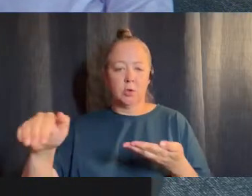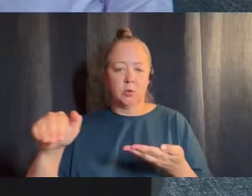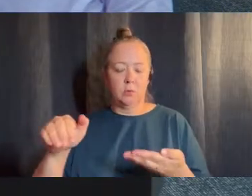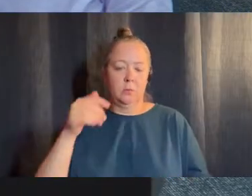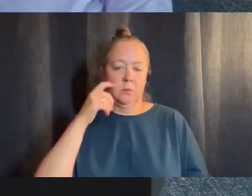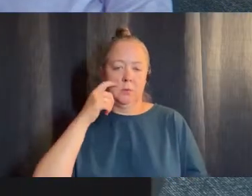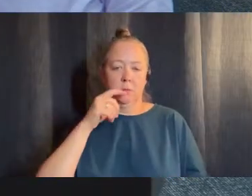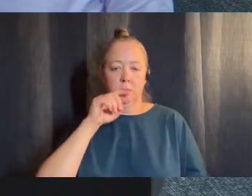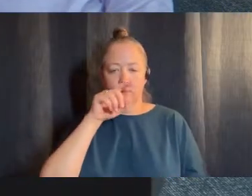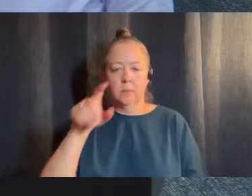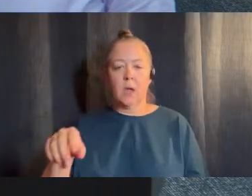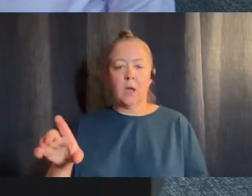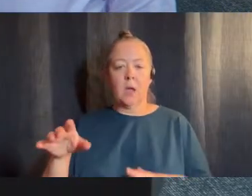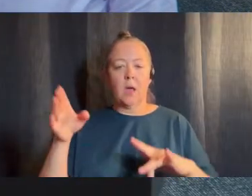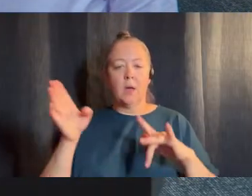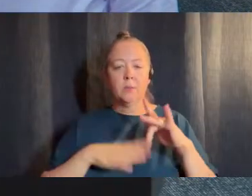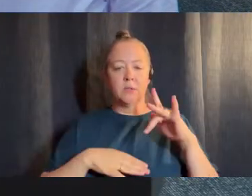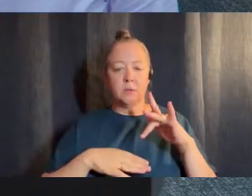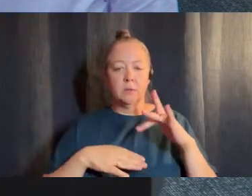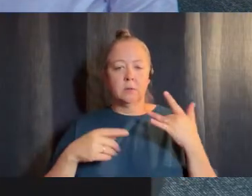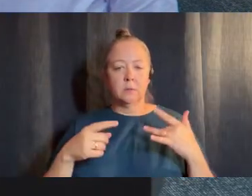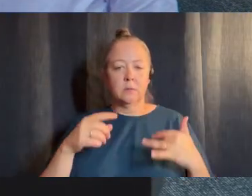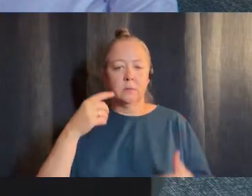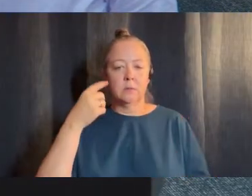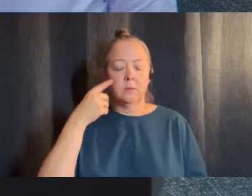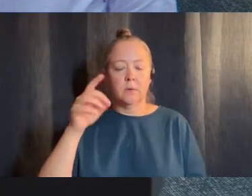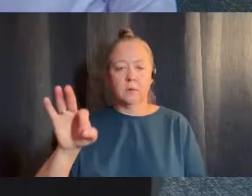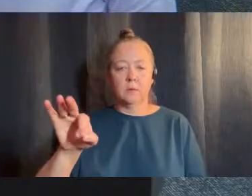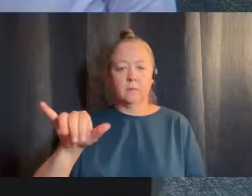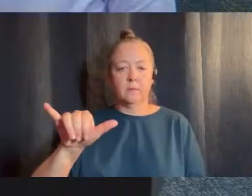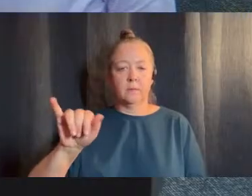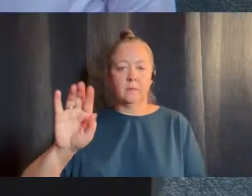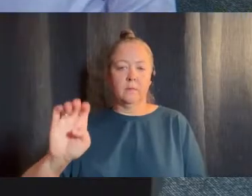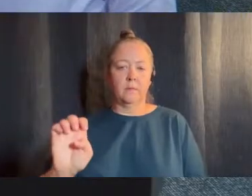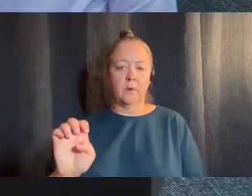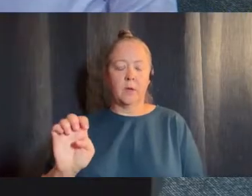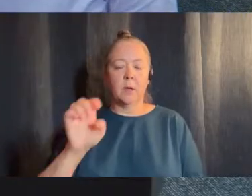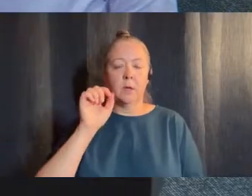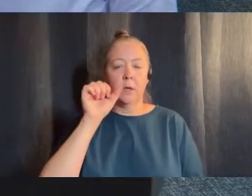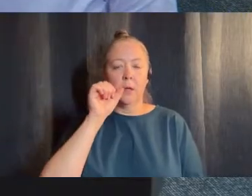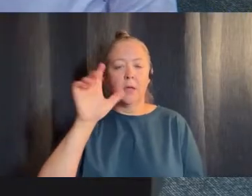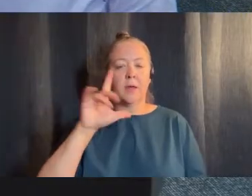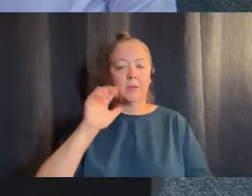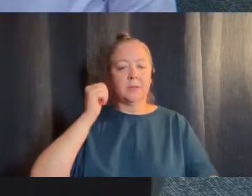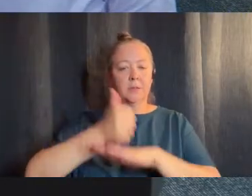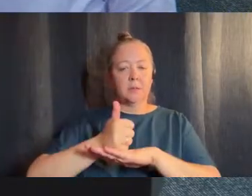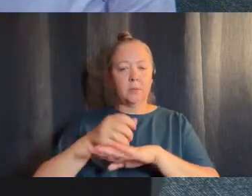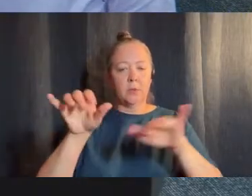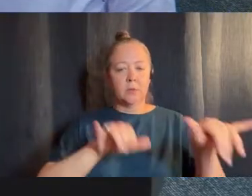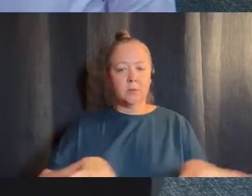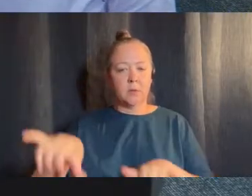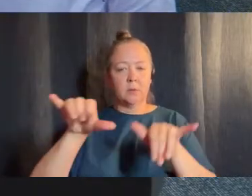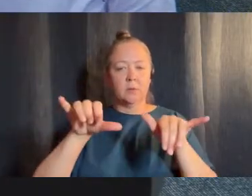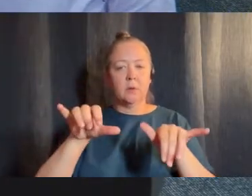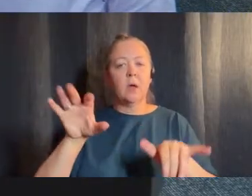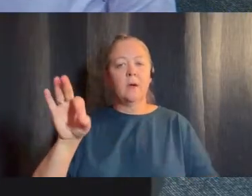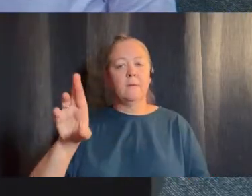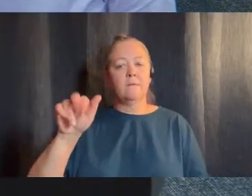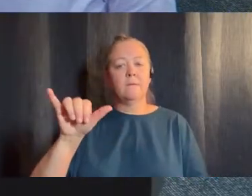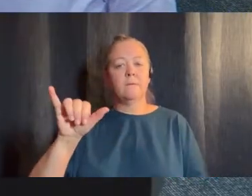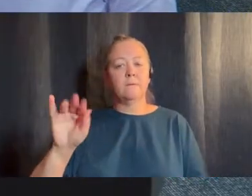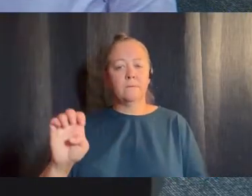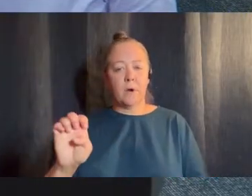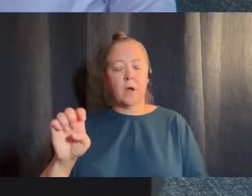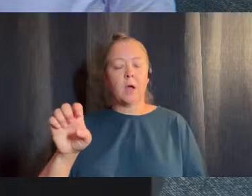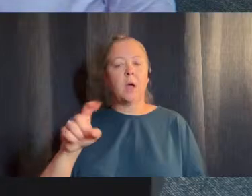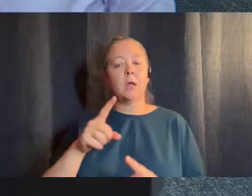excusing absences. That's not vague language. It sets a standard. Councilmember Fry did what the rules require. She gave